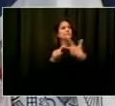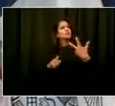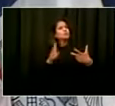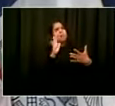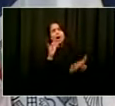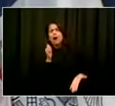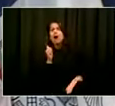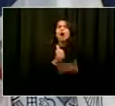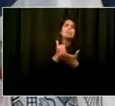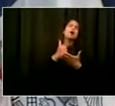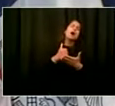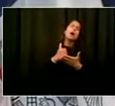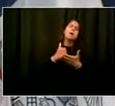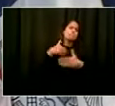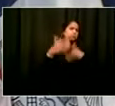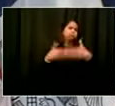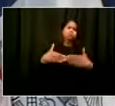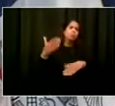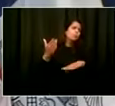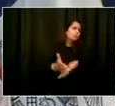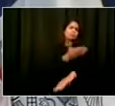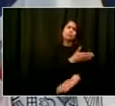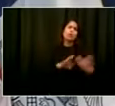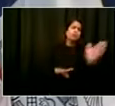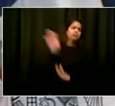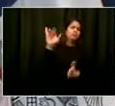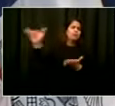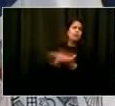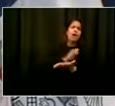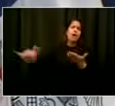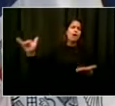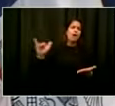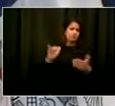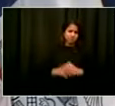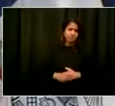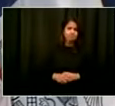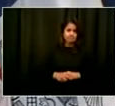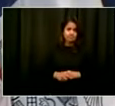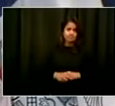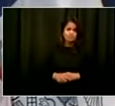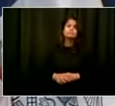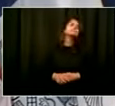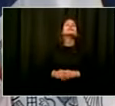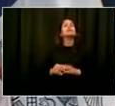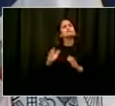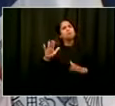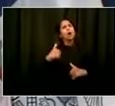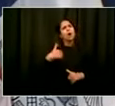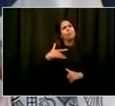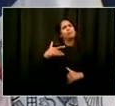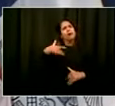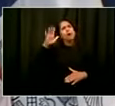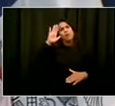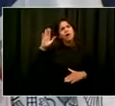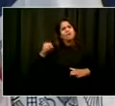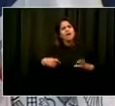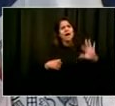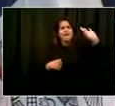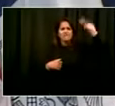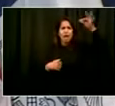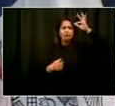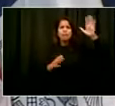the people coming out and expressing themselves. I think there will be a stimulus, not soon enough and big enough, but there